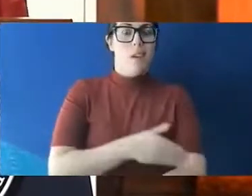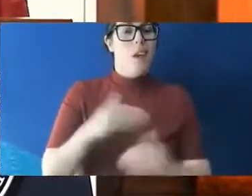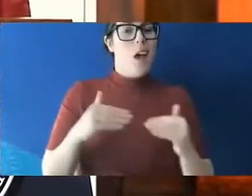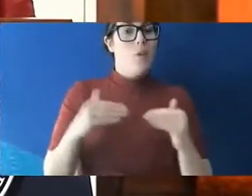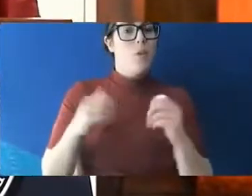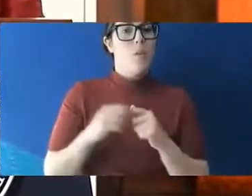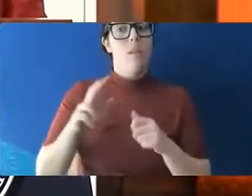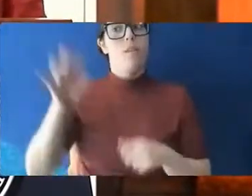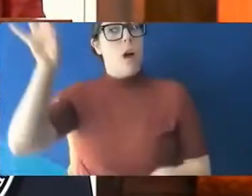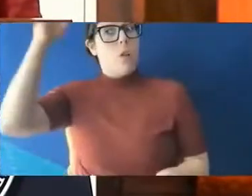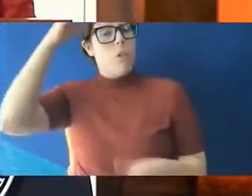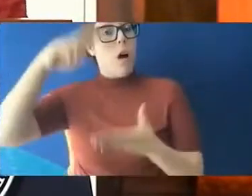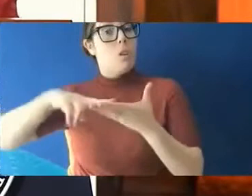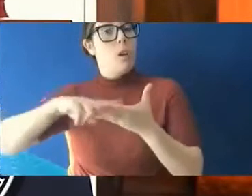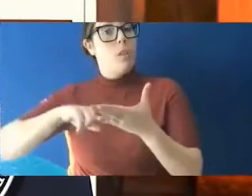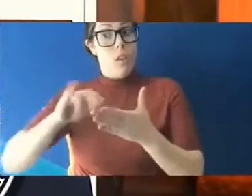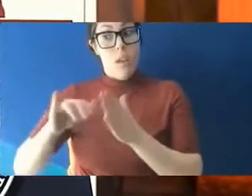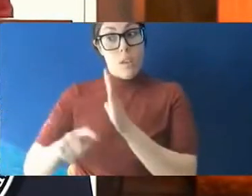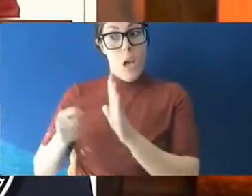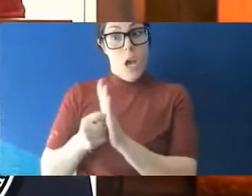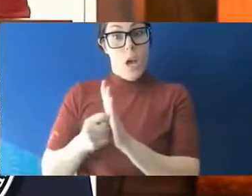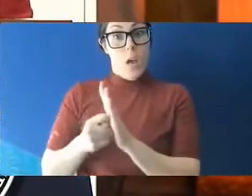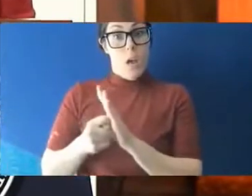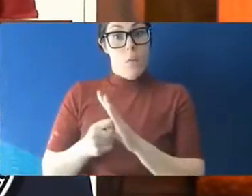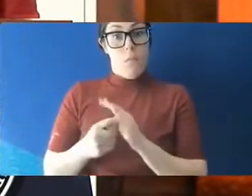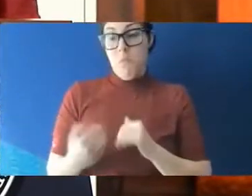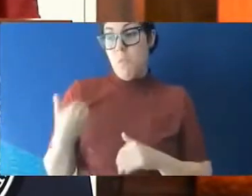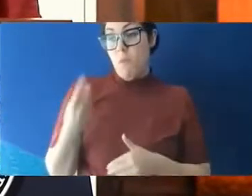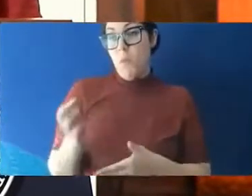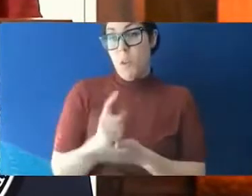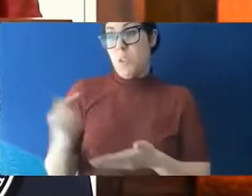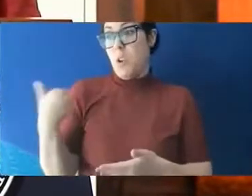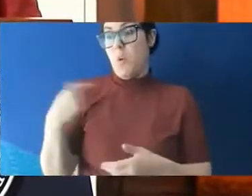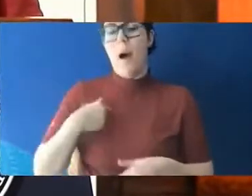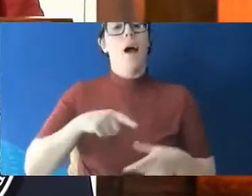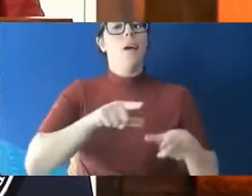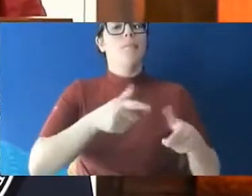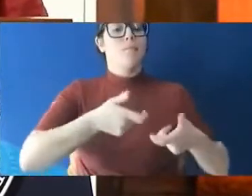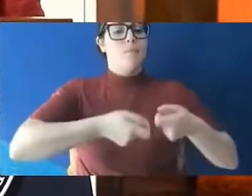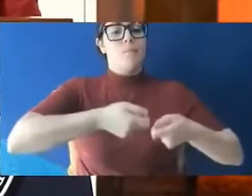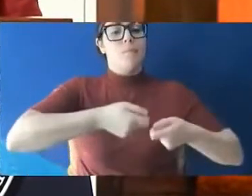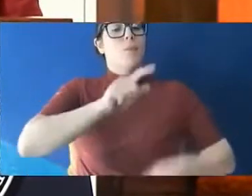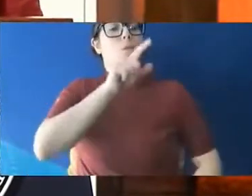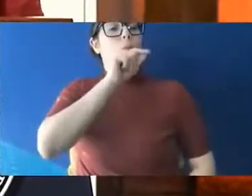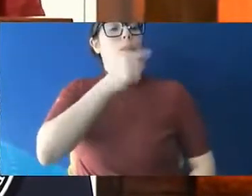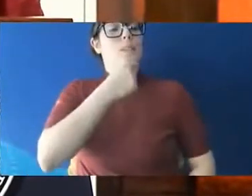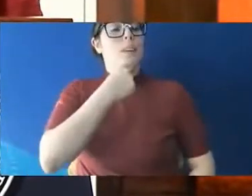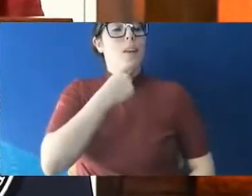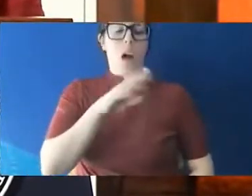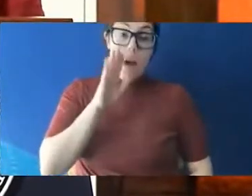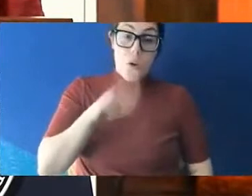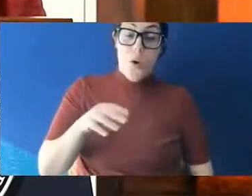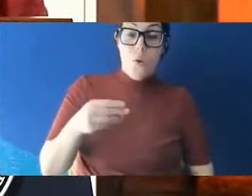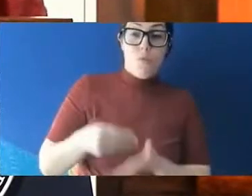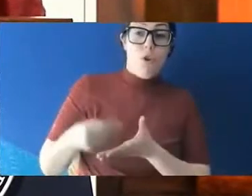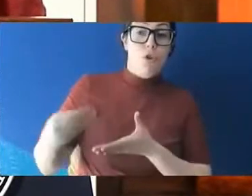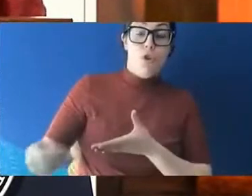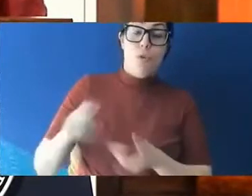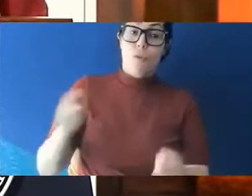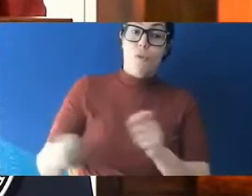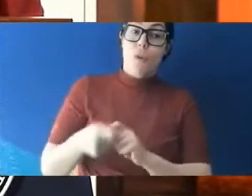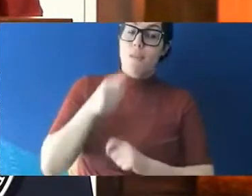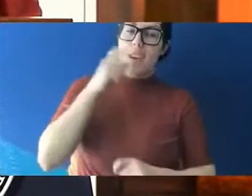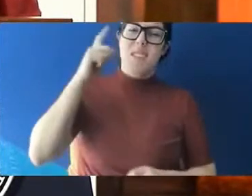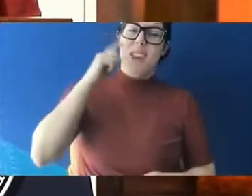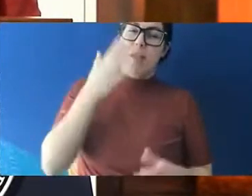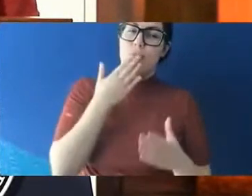contracting. At the time, I tweeted that I knew procurement reform wasn't sounding